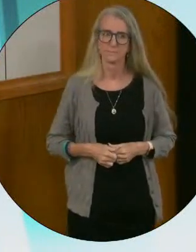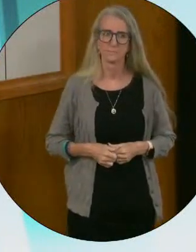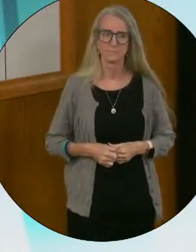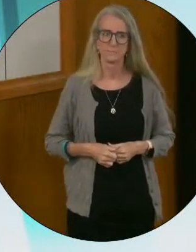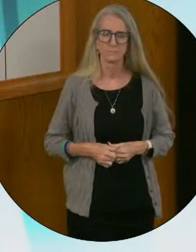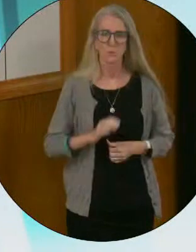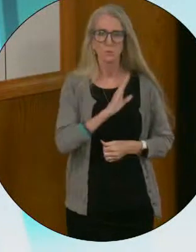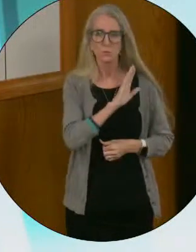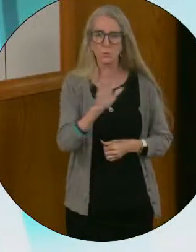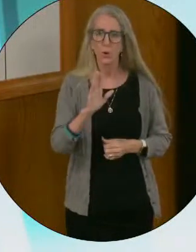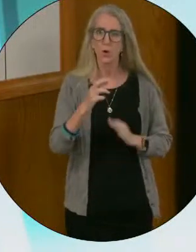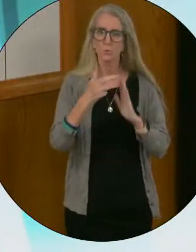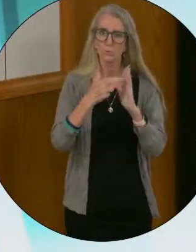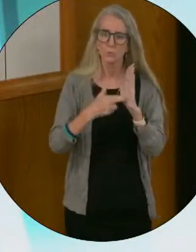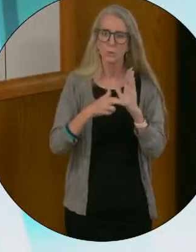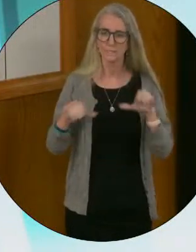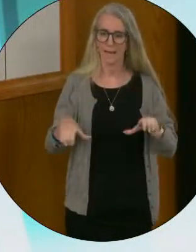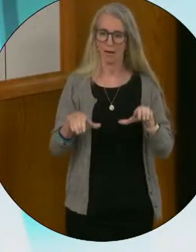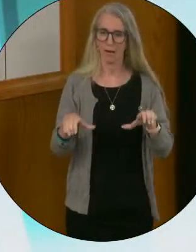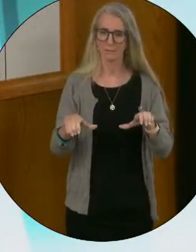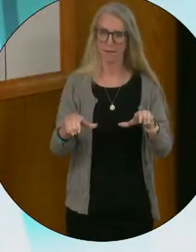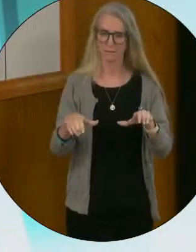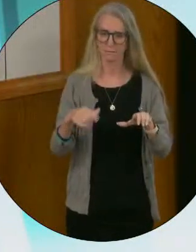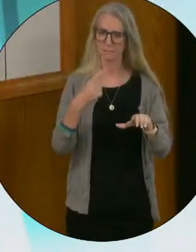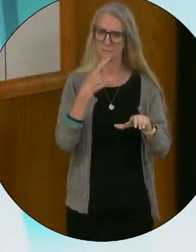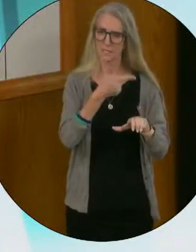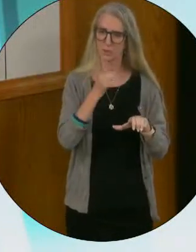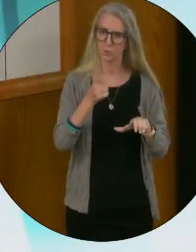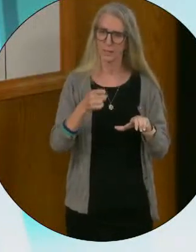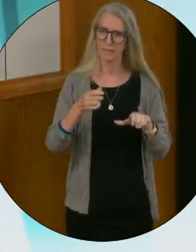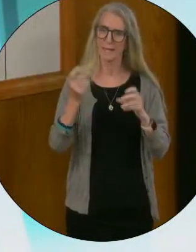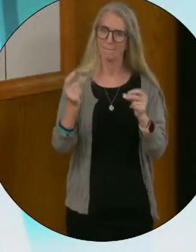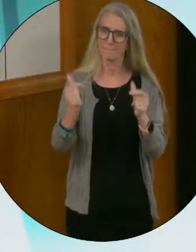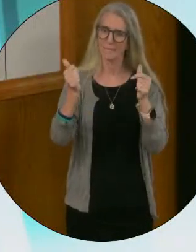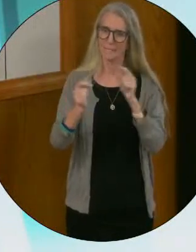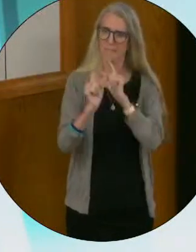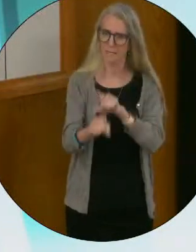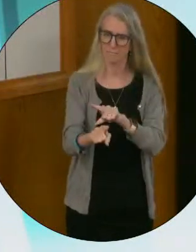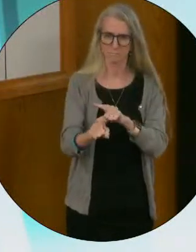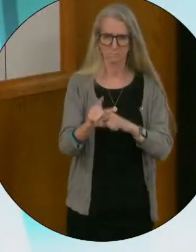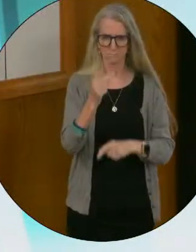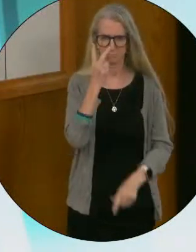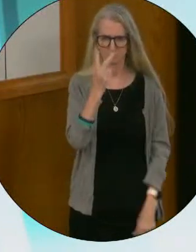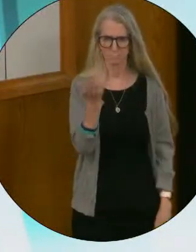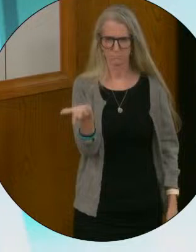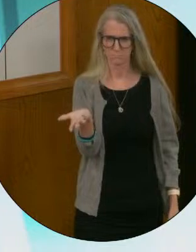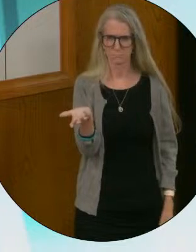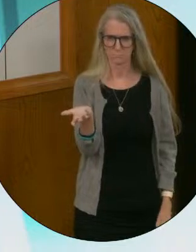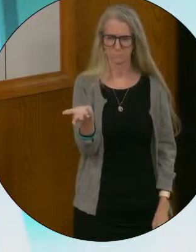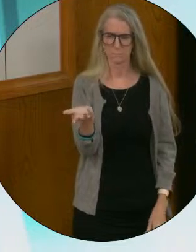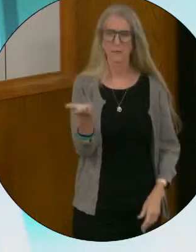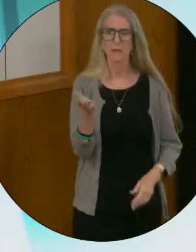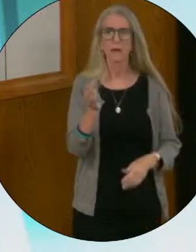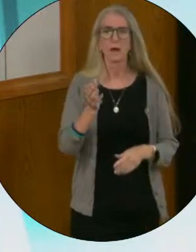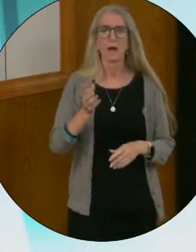Your rules and conduct says you react immediately. I haven't seen it.